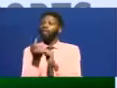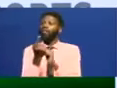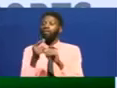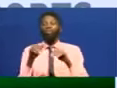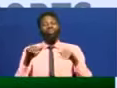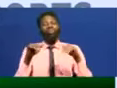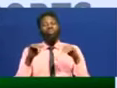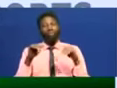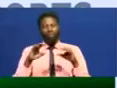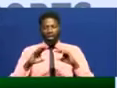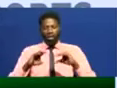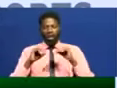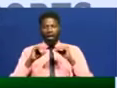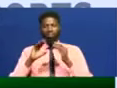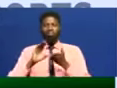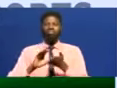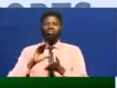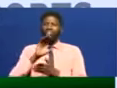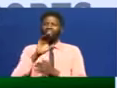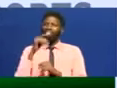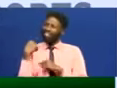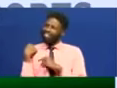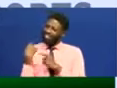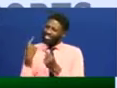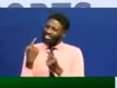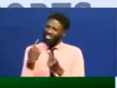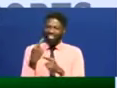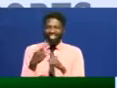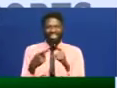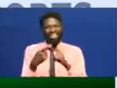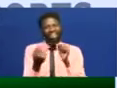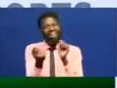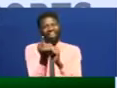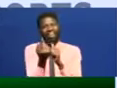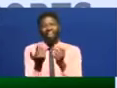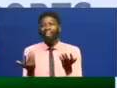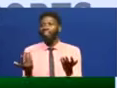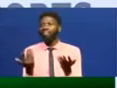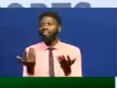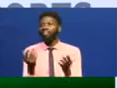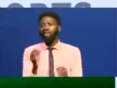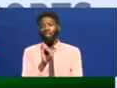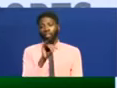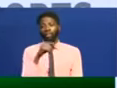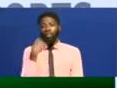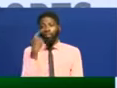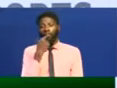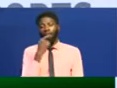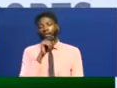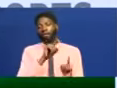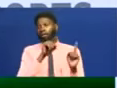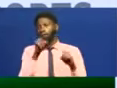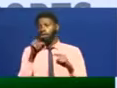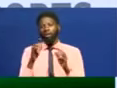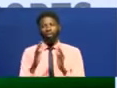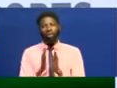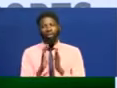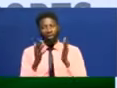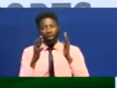awards 11 years down the line. And those of you who attended our Hongera Awards in